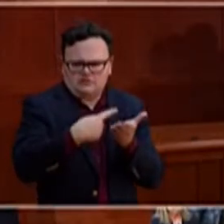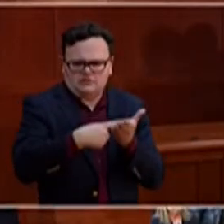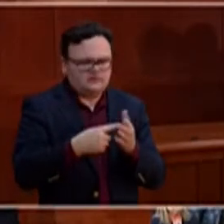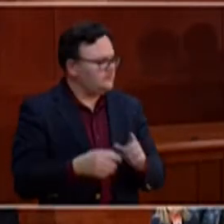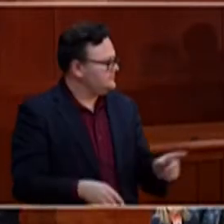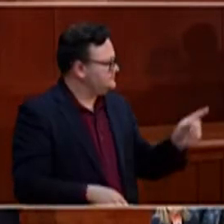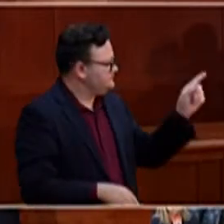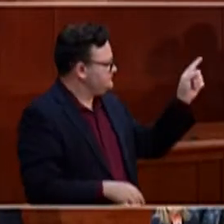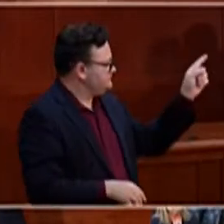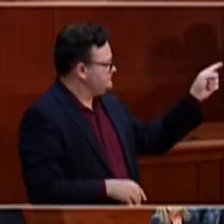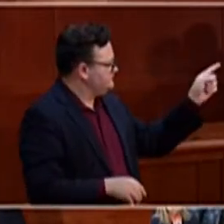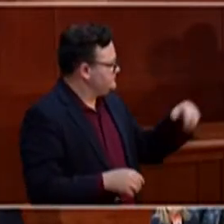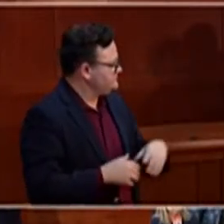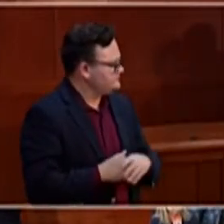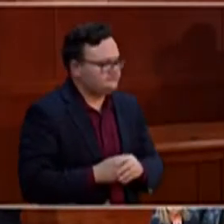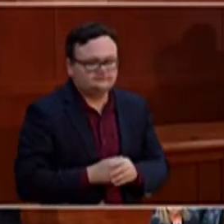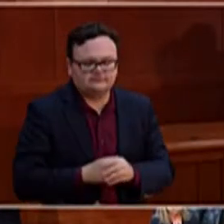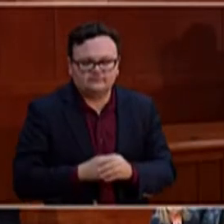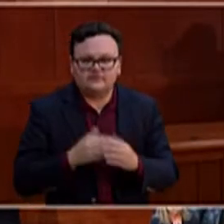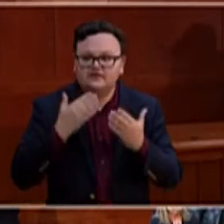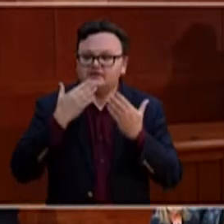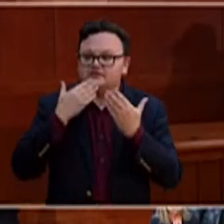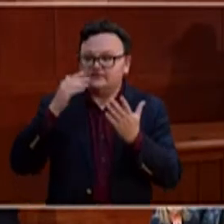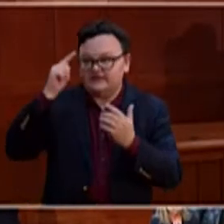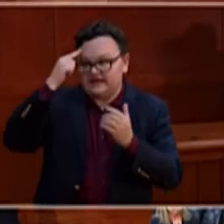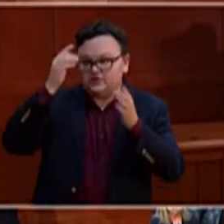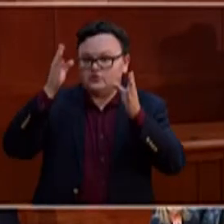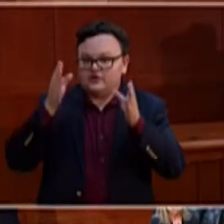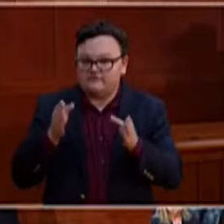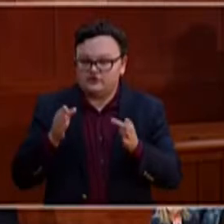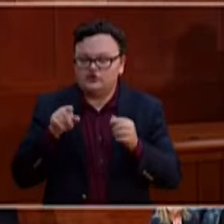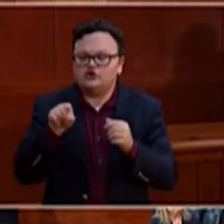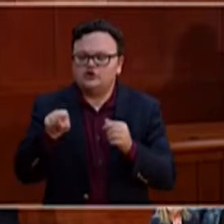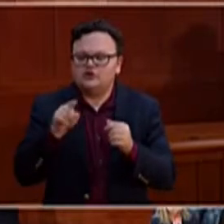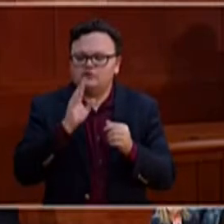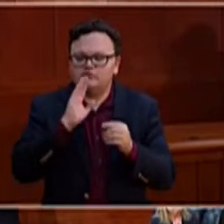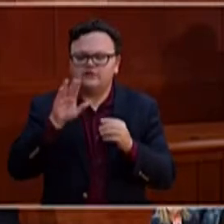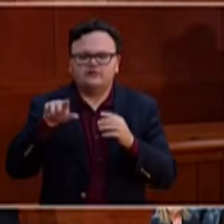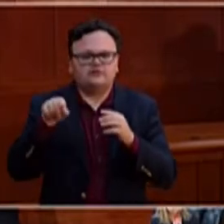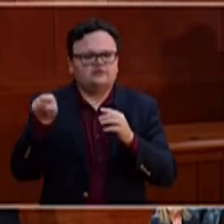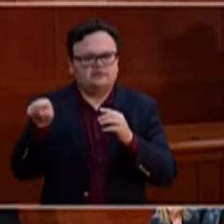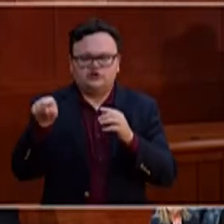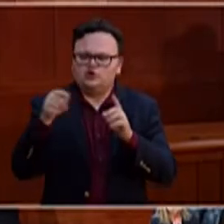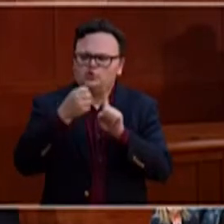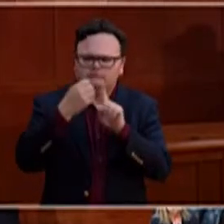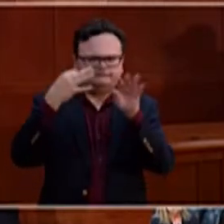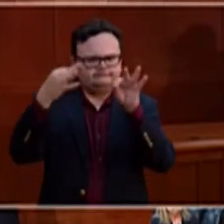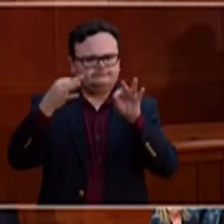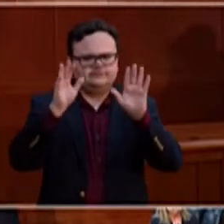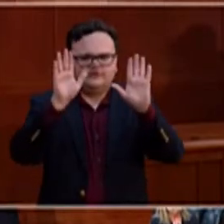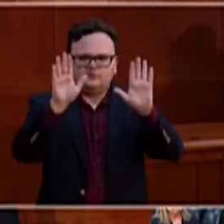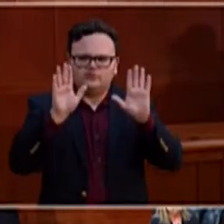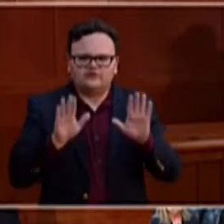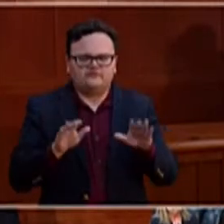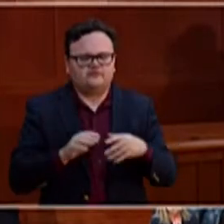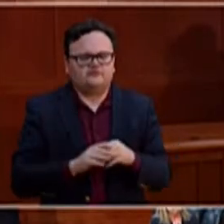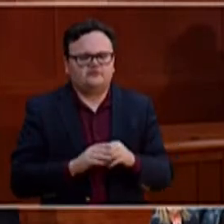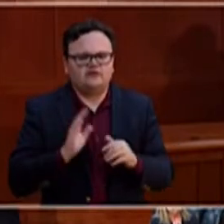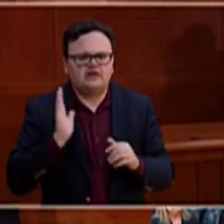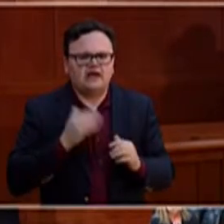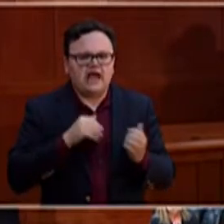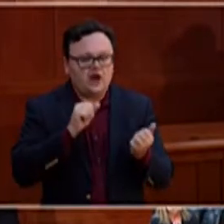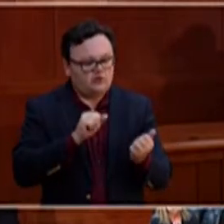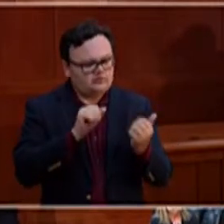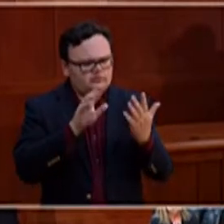very difficult to add to what you just laid out. It is incredibly comprehensive, and it is